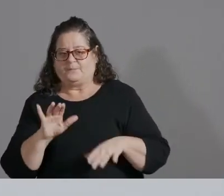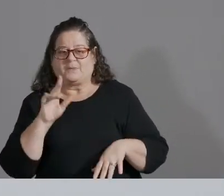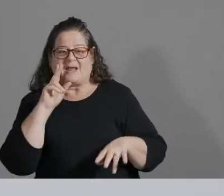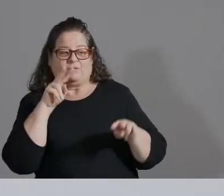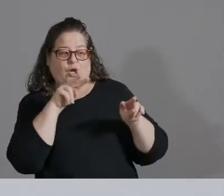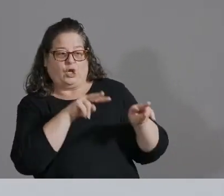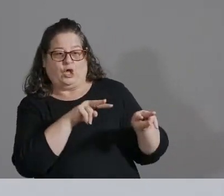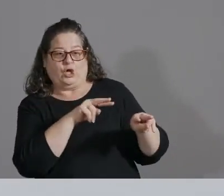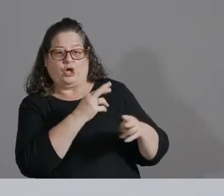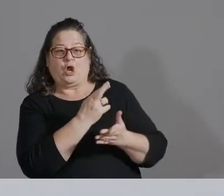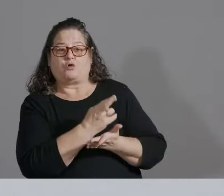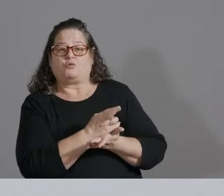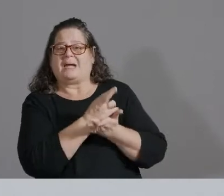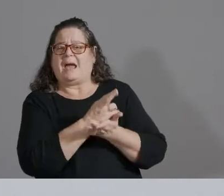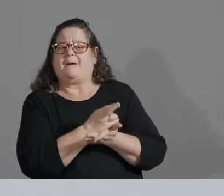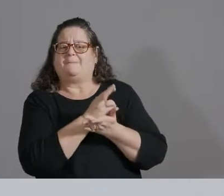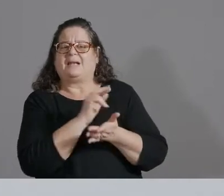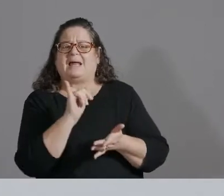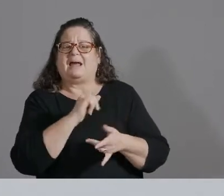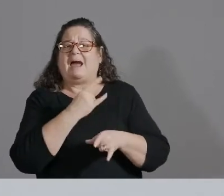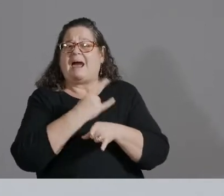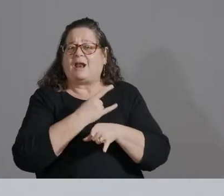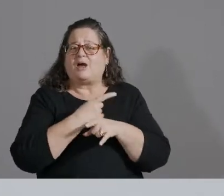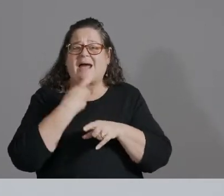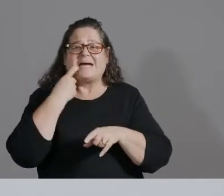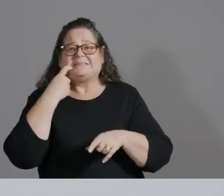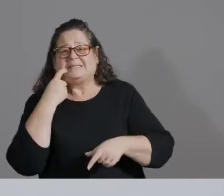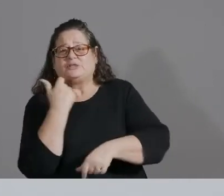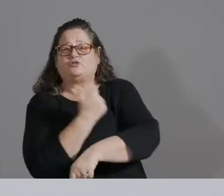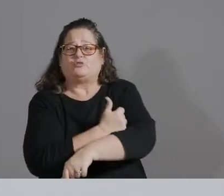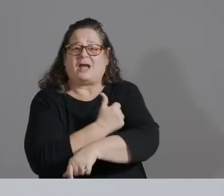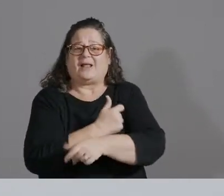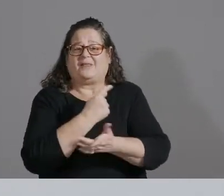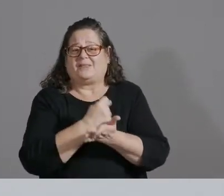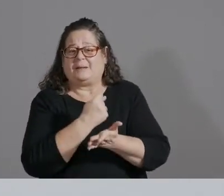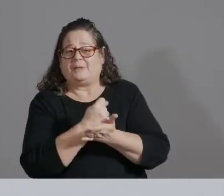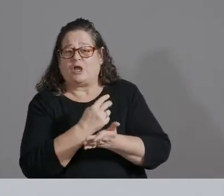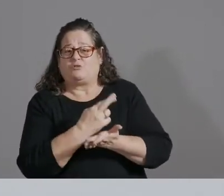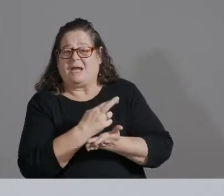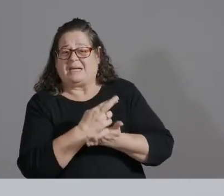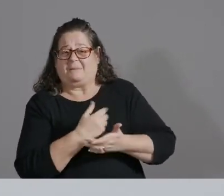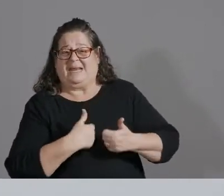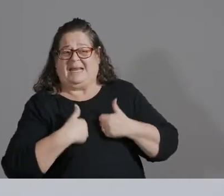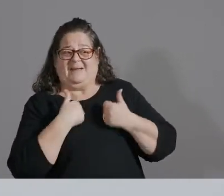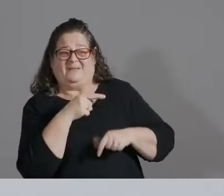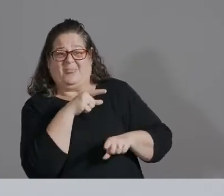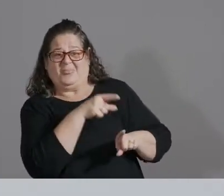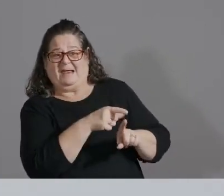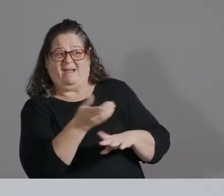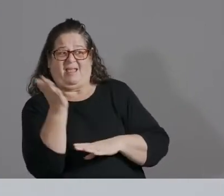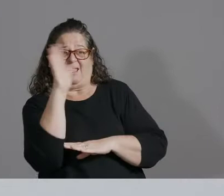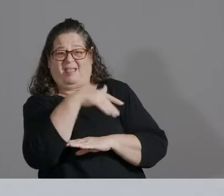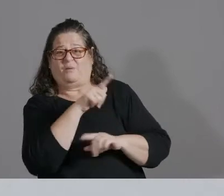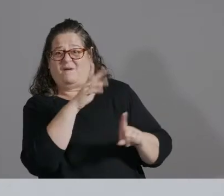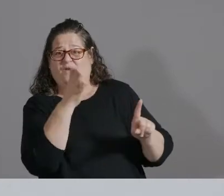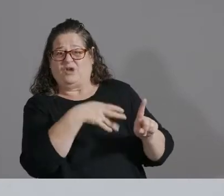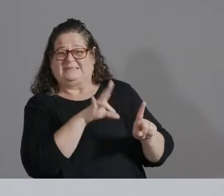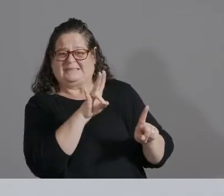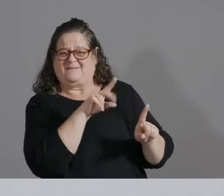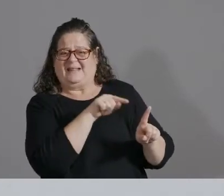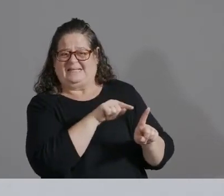like alcohol or drug treatment rehab where people can live in those facilities 24/7, they are